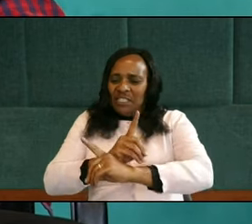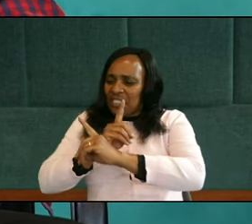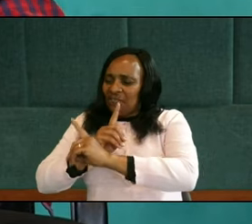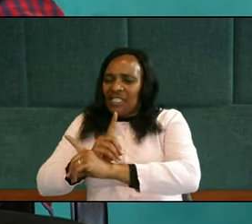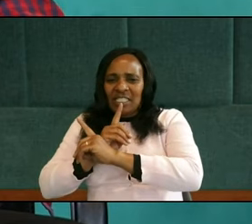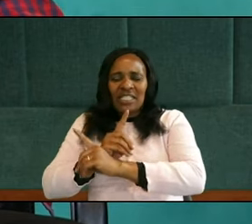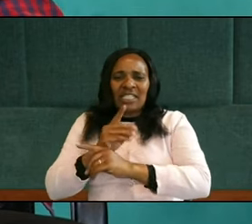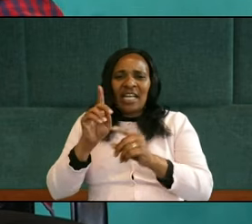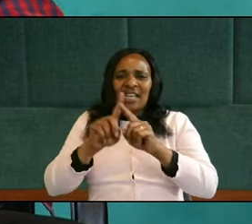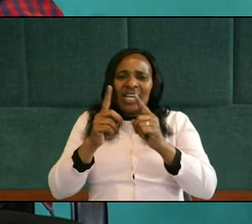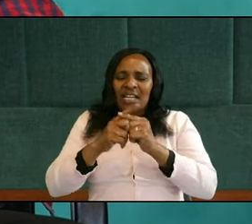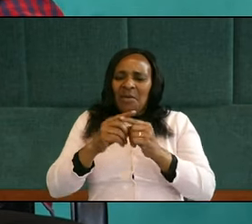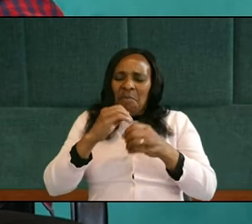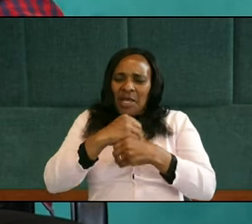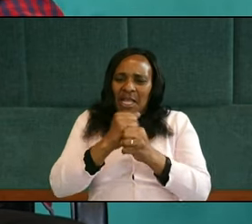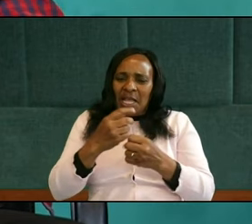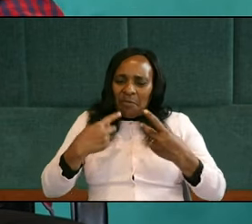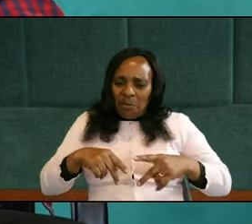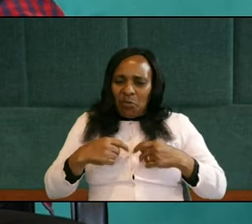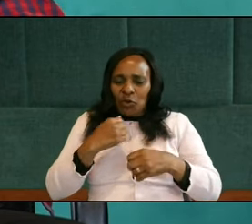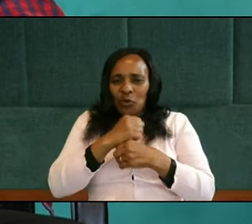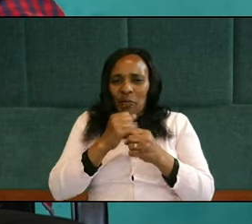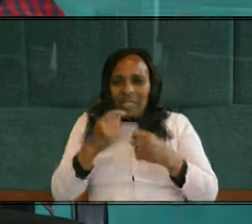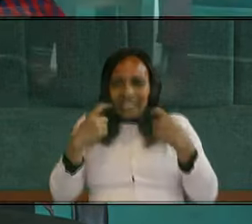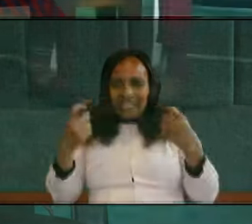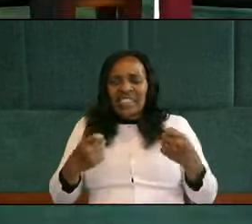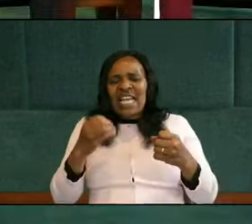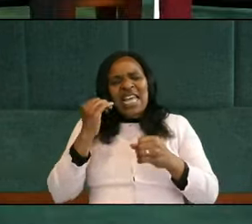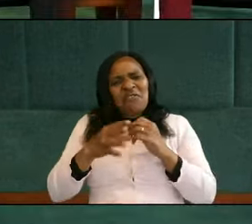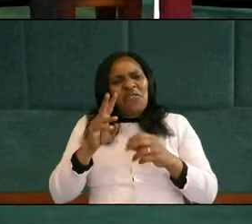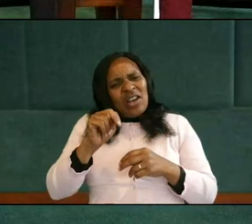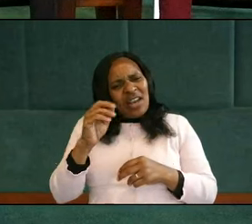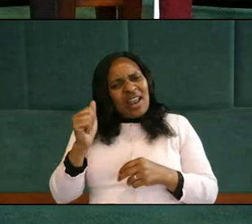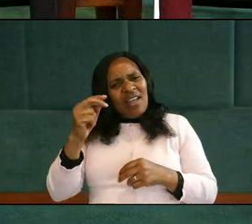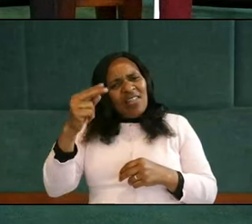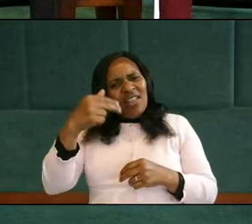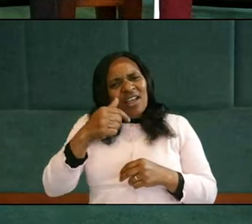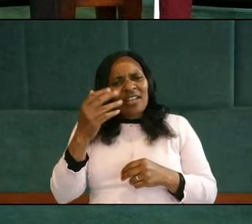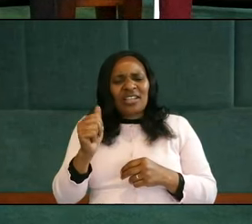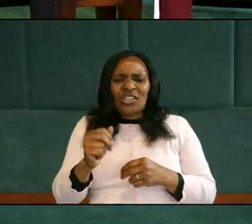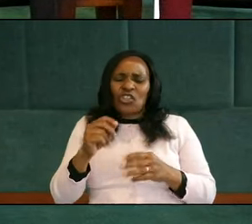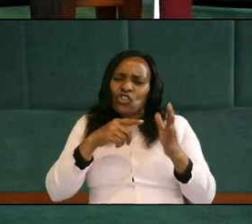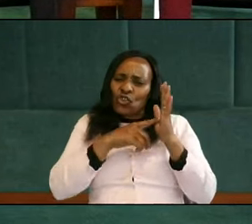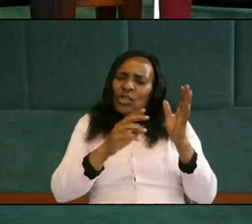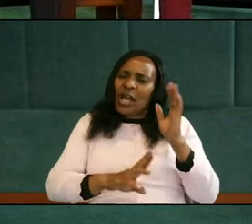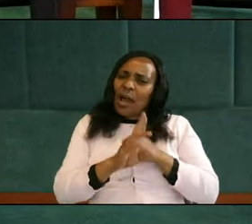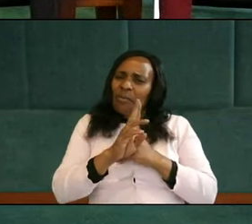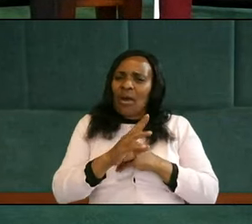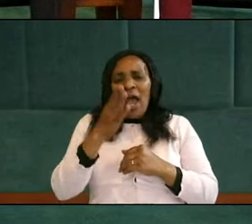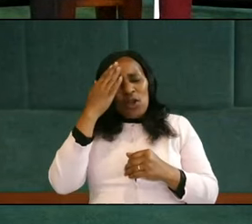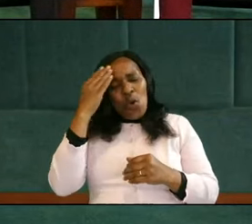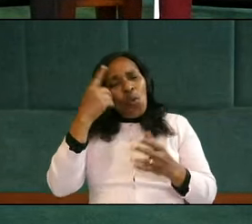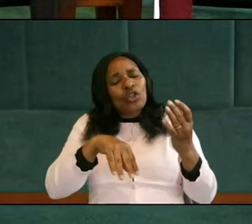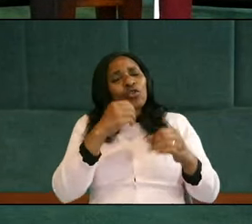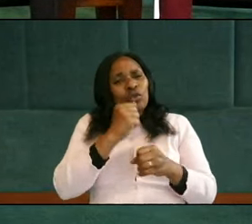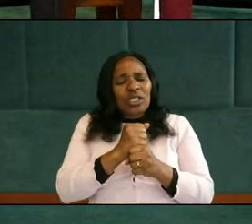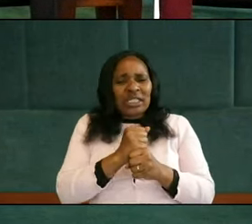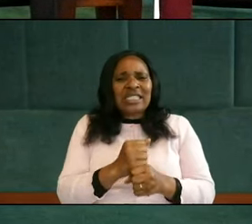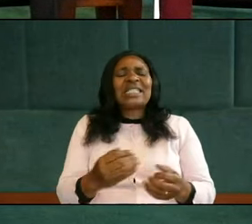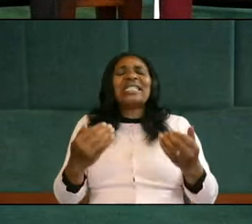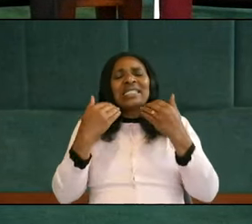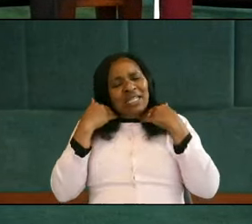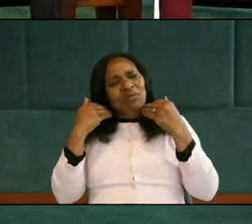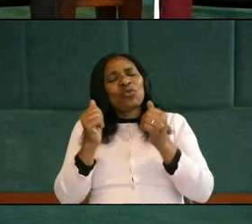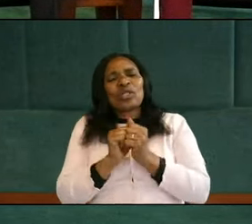people. Yes. I think, you know, the thing is, if Nathan showed up and was like, "You guy, my guy, I know what you did. You slept with